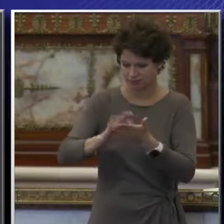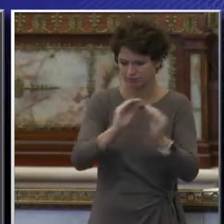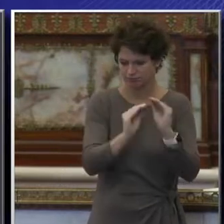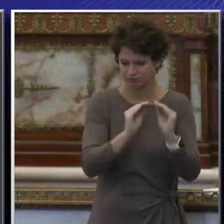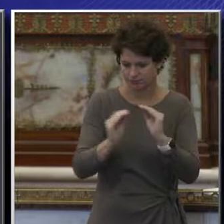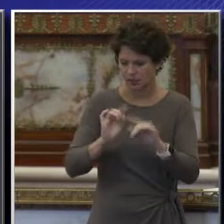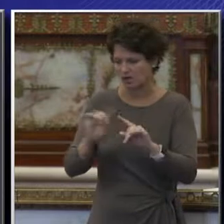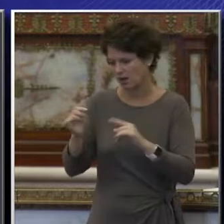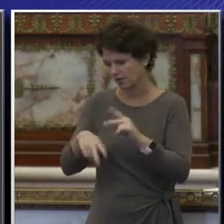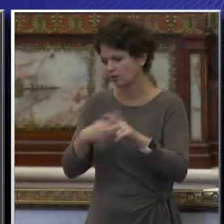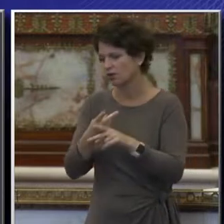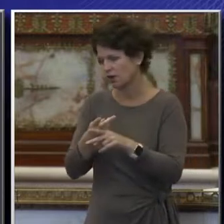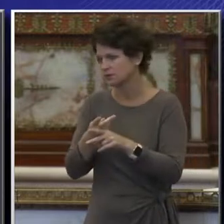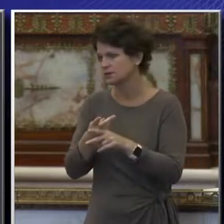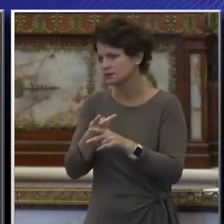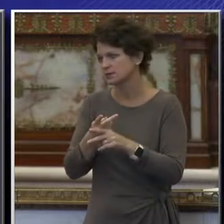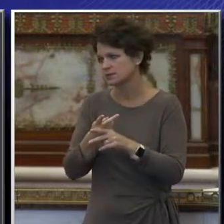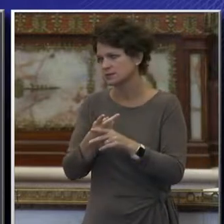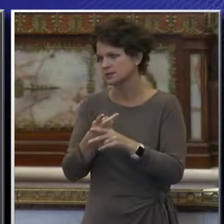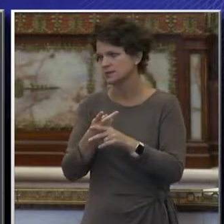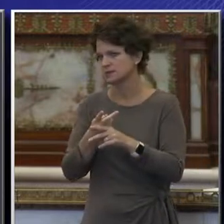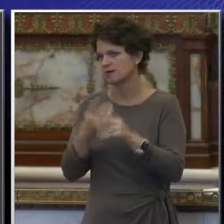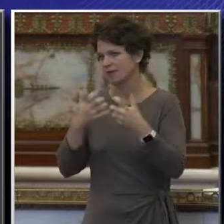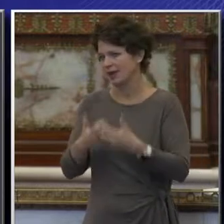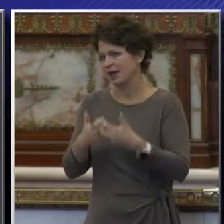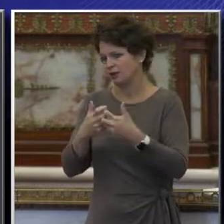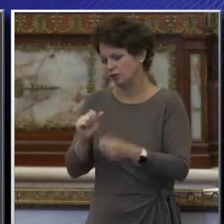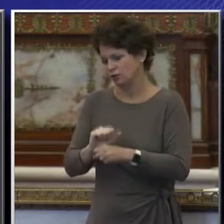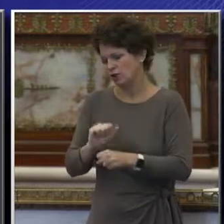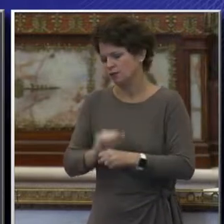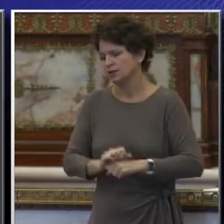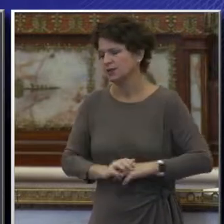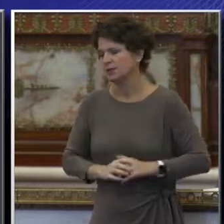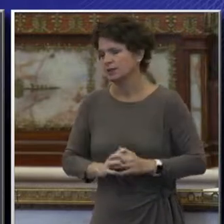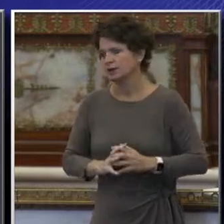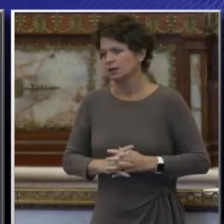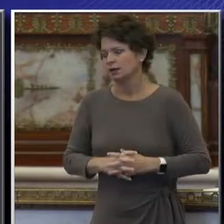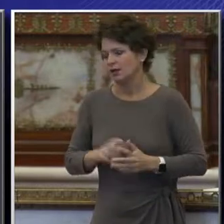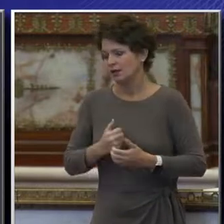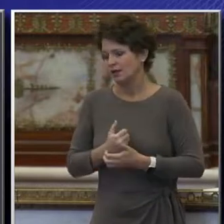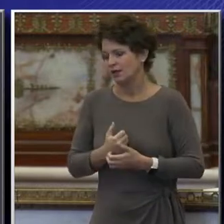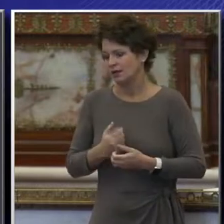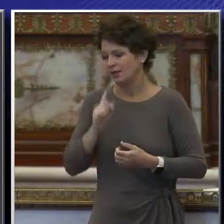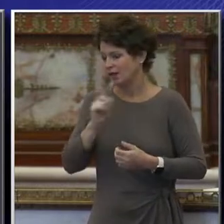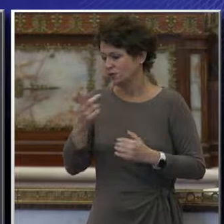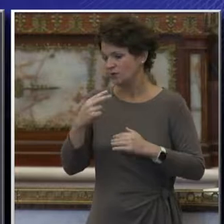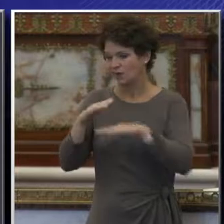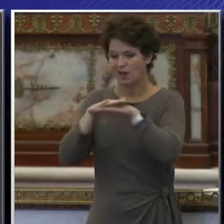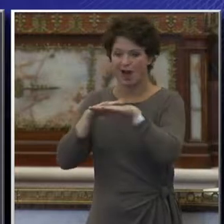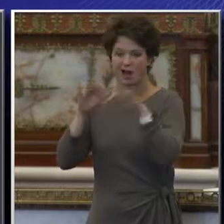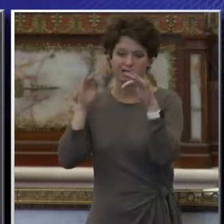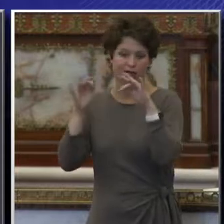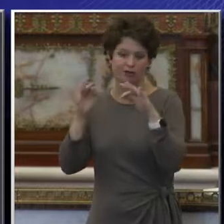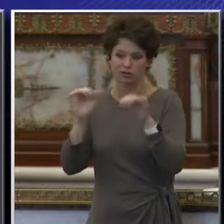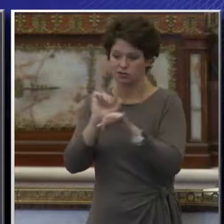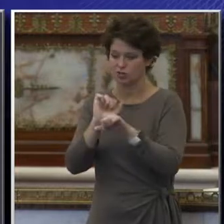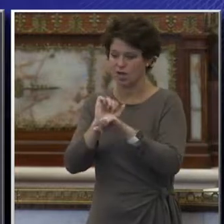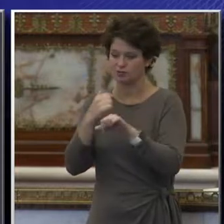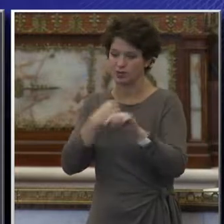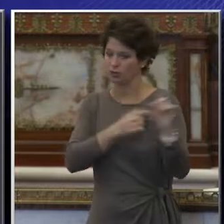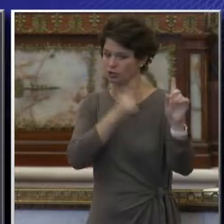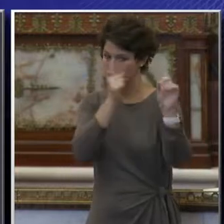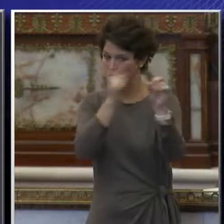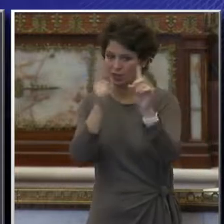and other types of, you know, mechanical positions. So that's, you know, just high level the jobs that we're